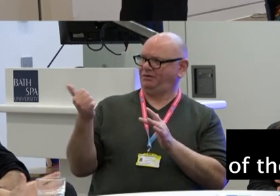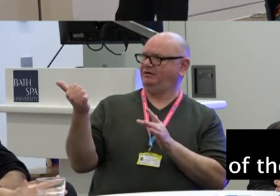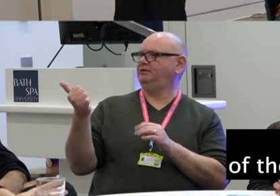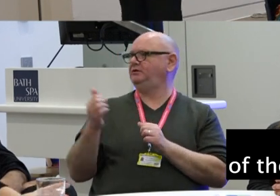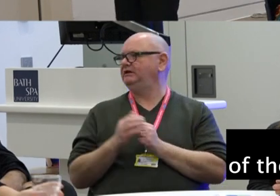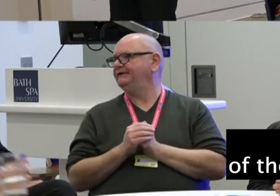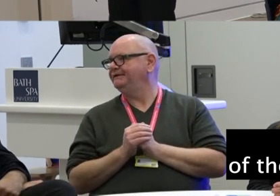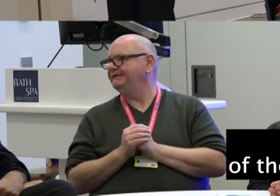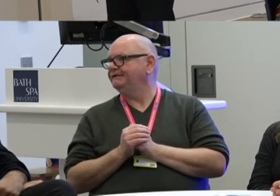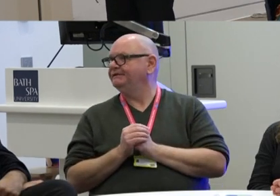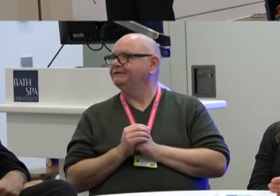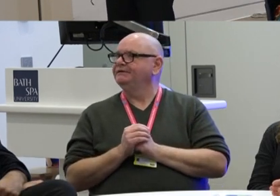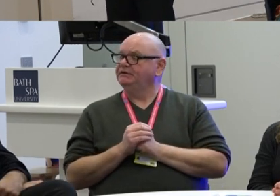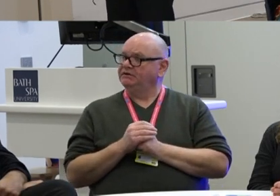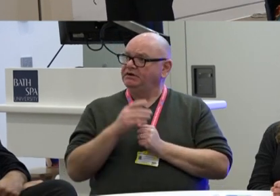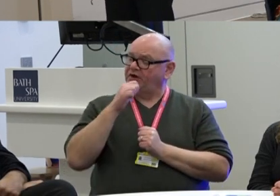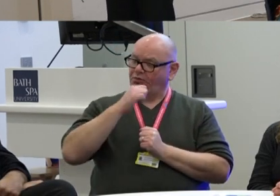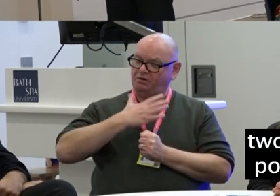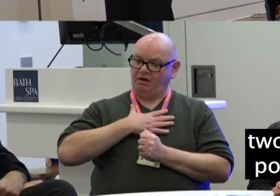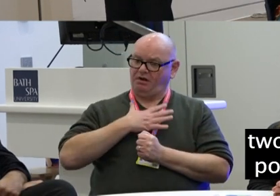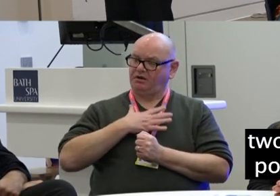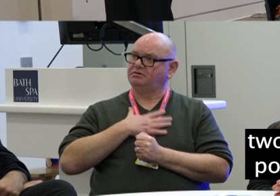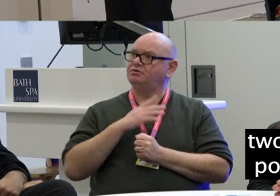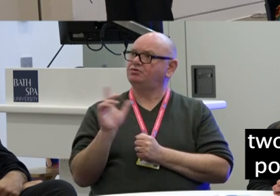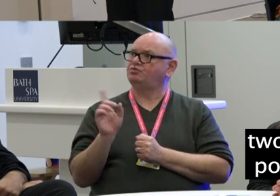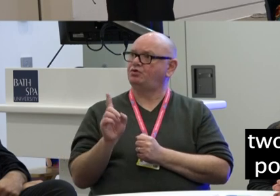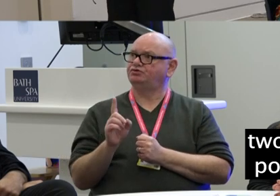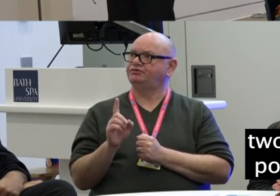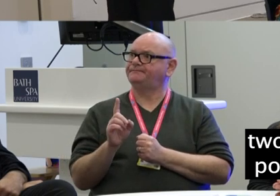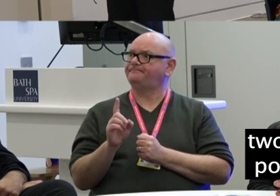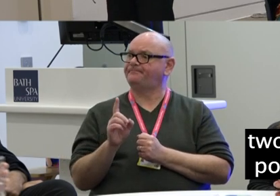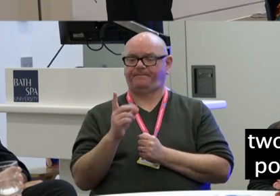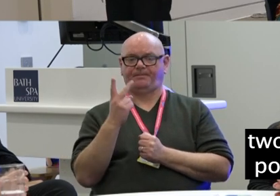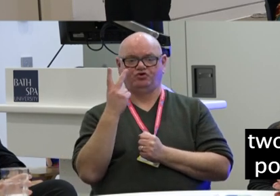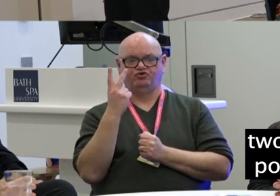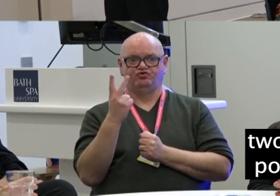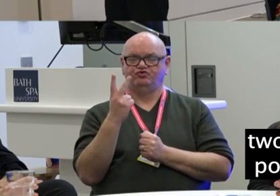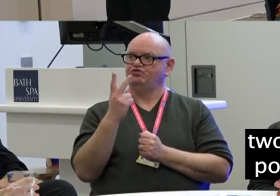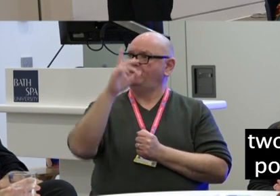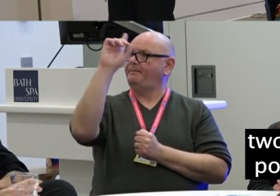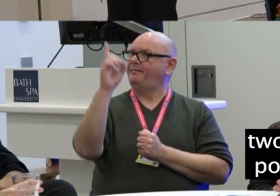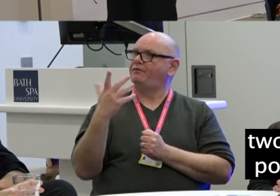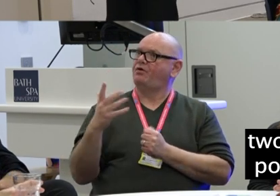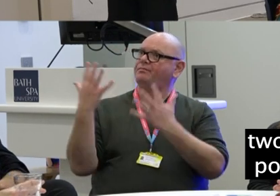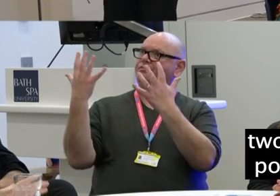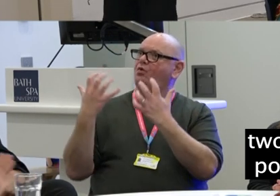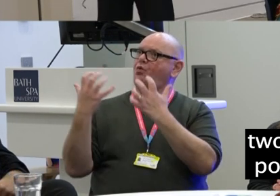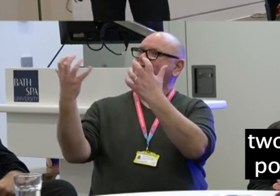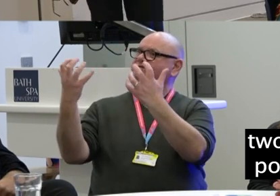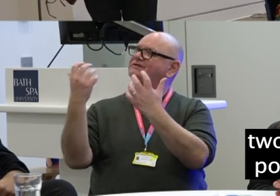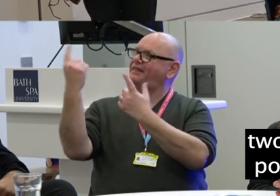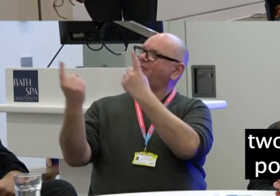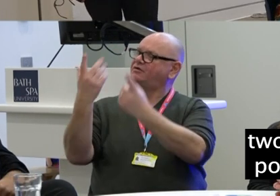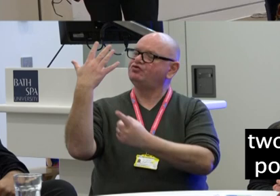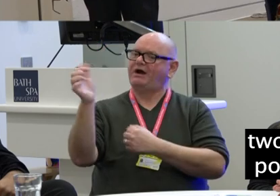So I would love two voices out of the audience to pose their